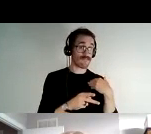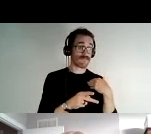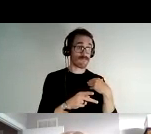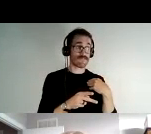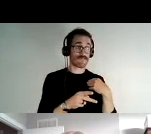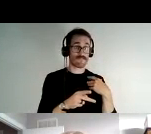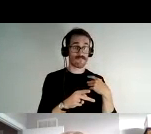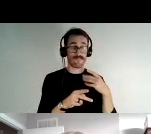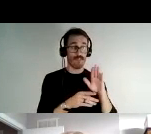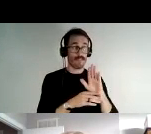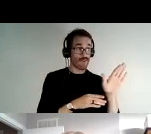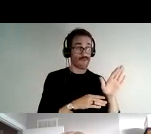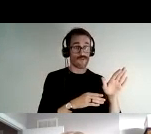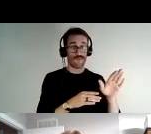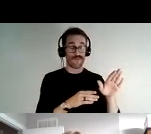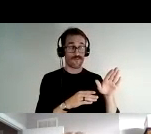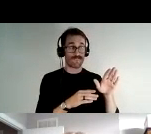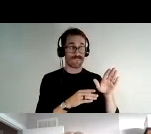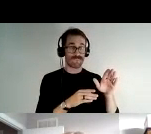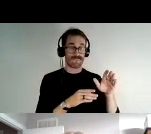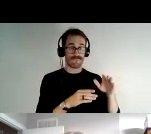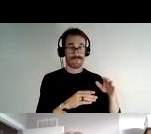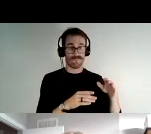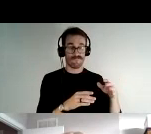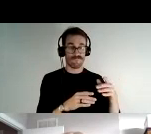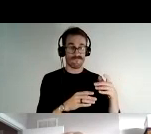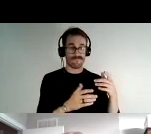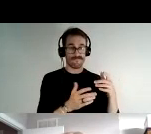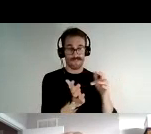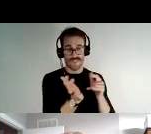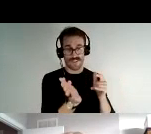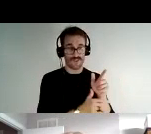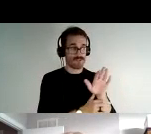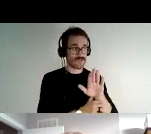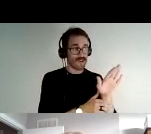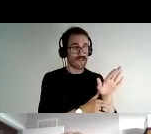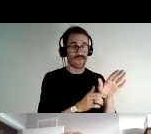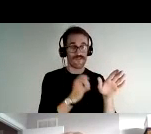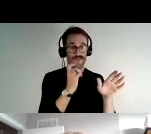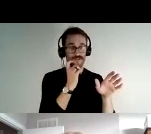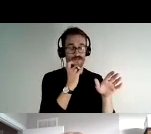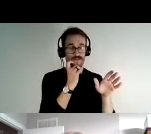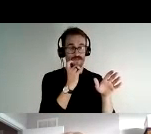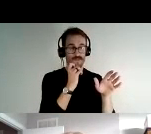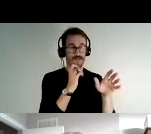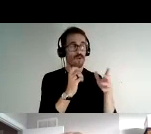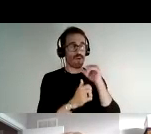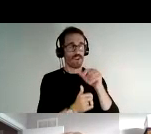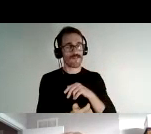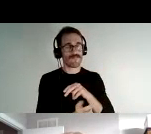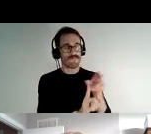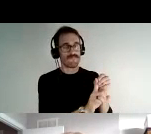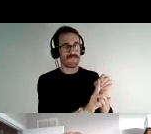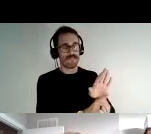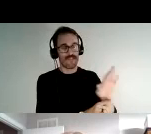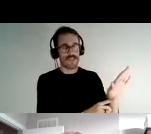being led by the LGBTQ communities. So it's an ongoing discussion and